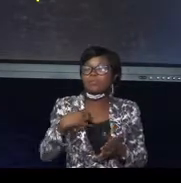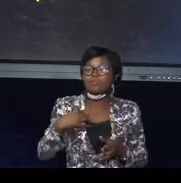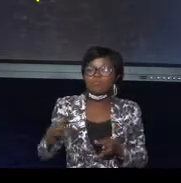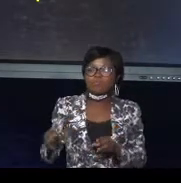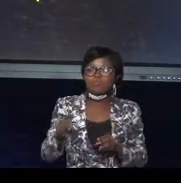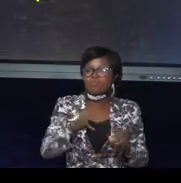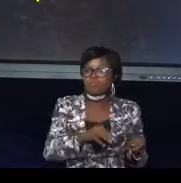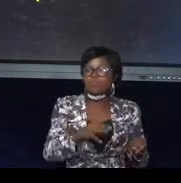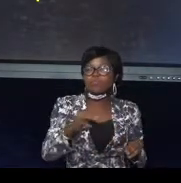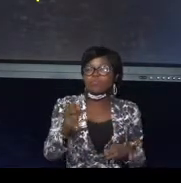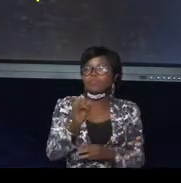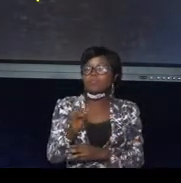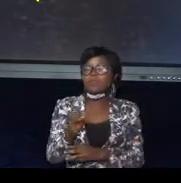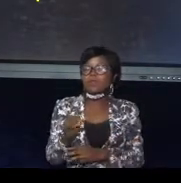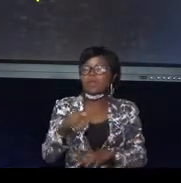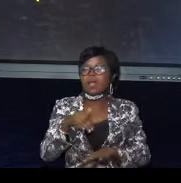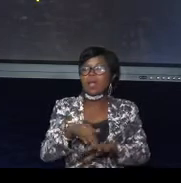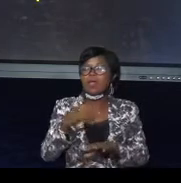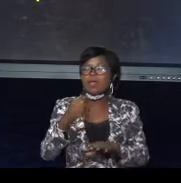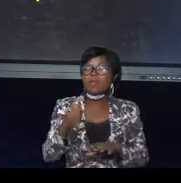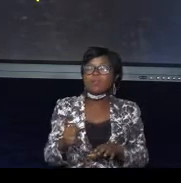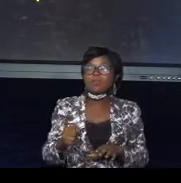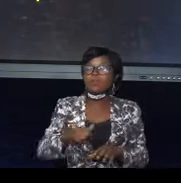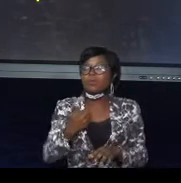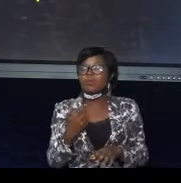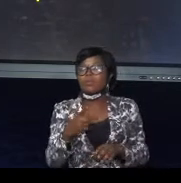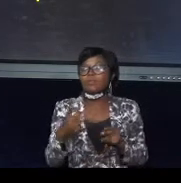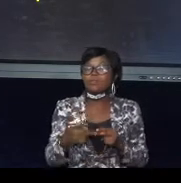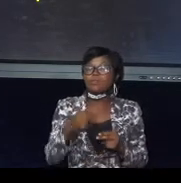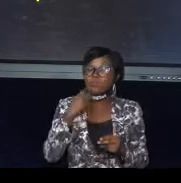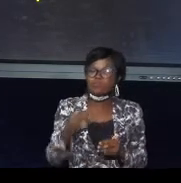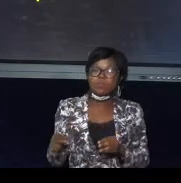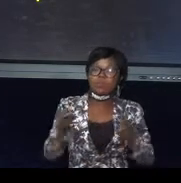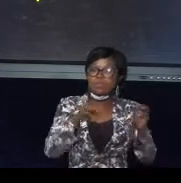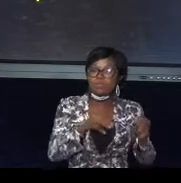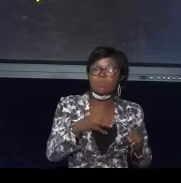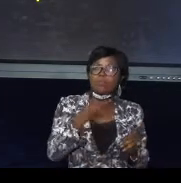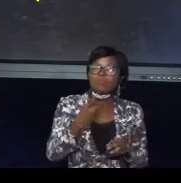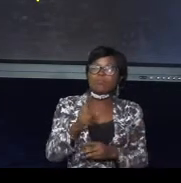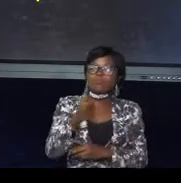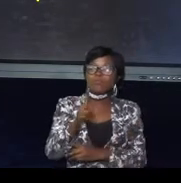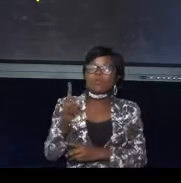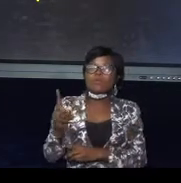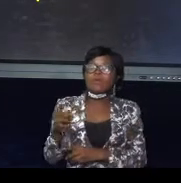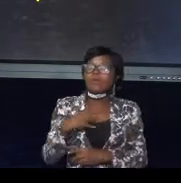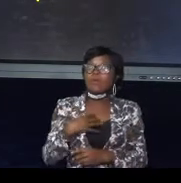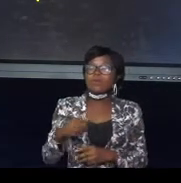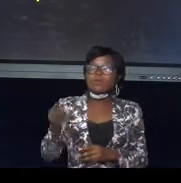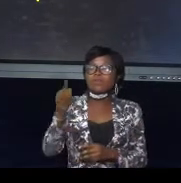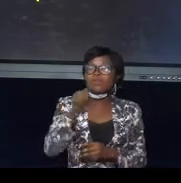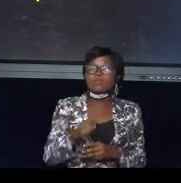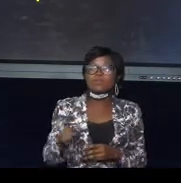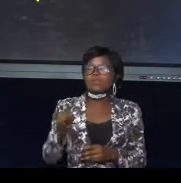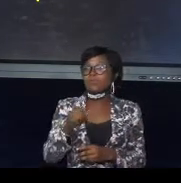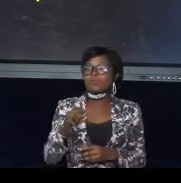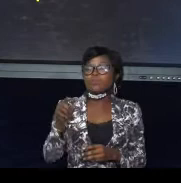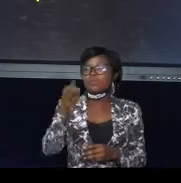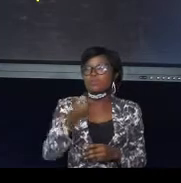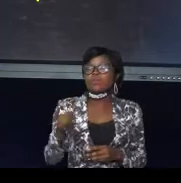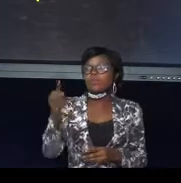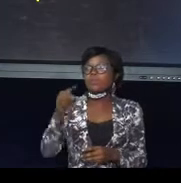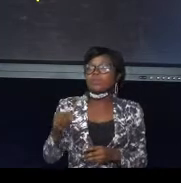put zeros, and at the other junctions we put ones. And then we circle